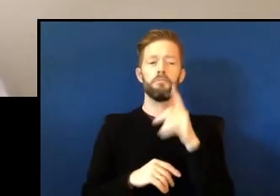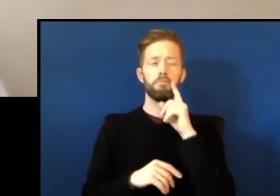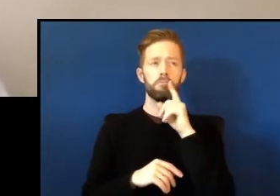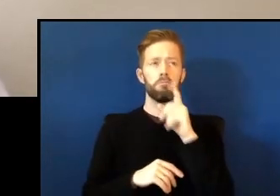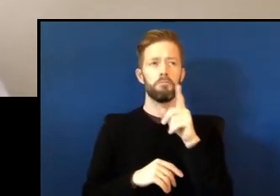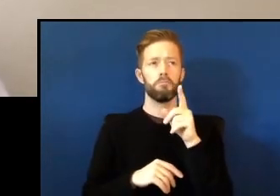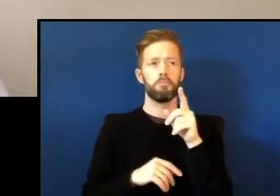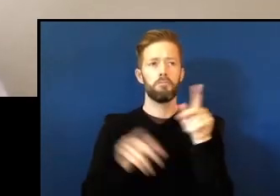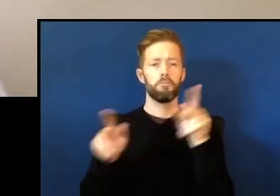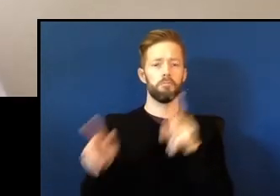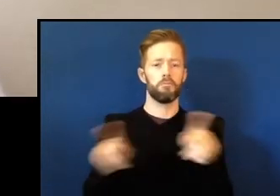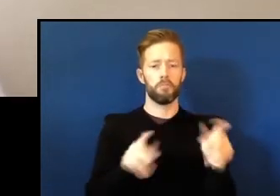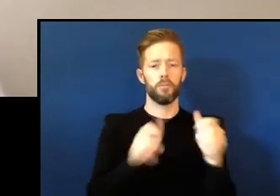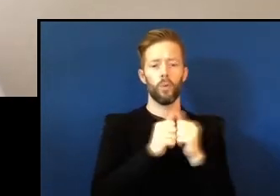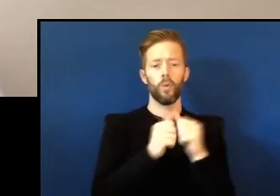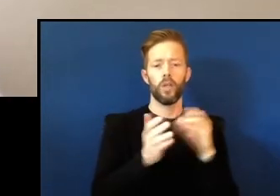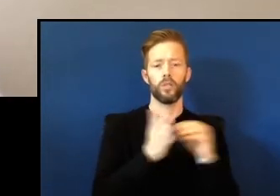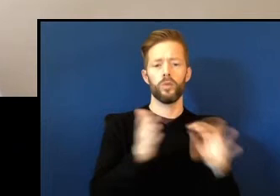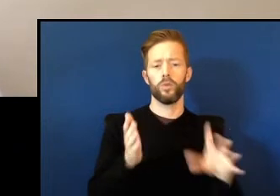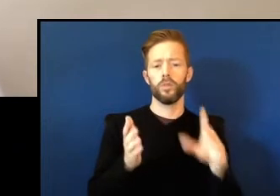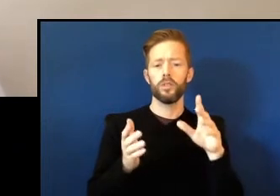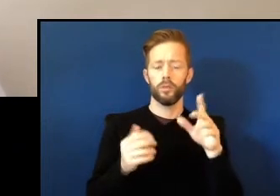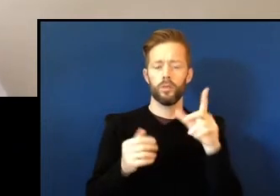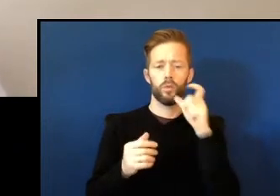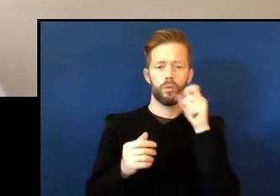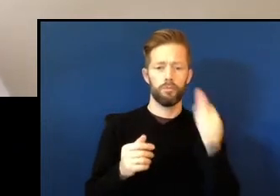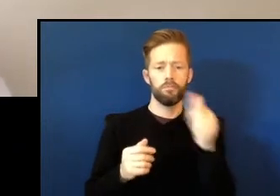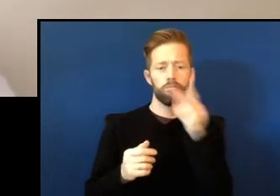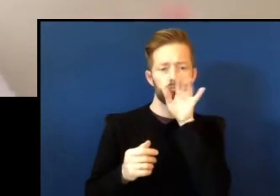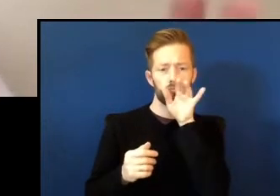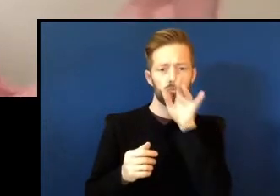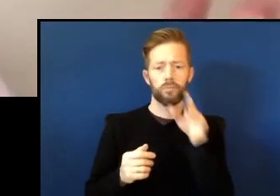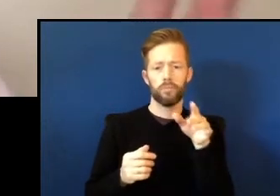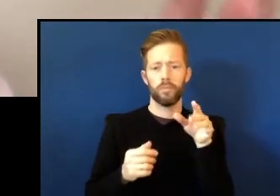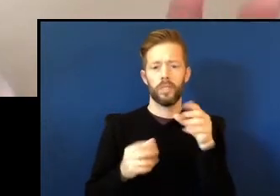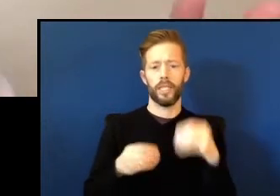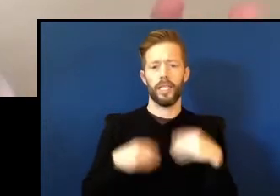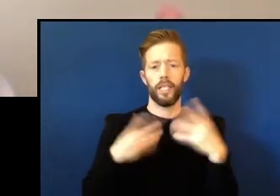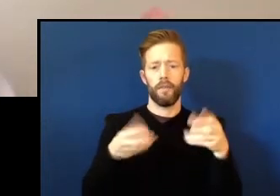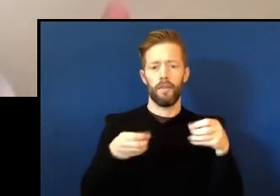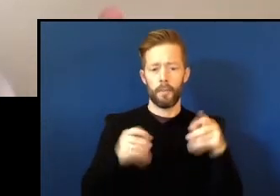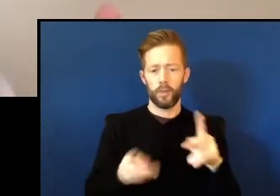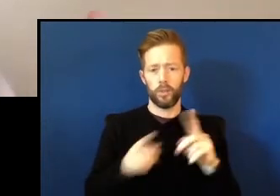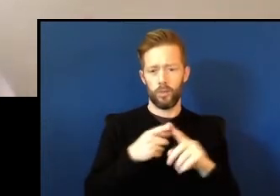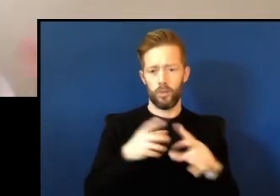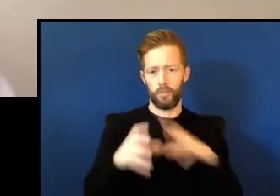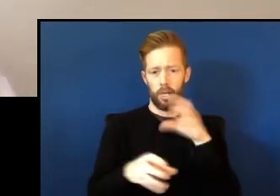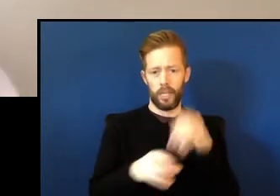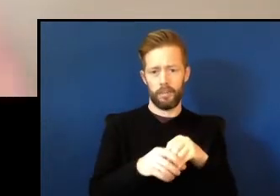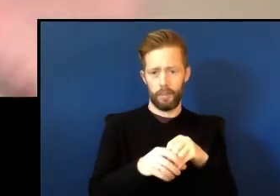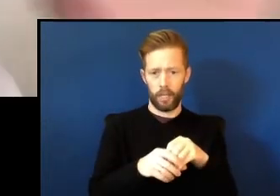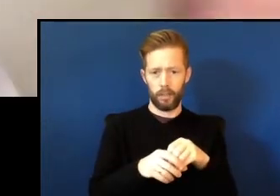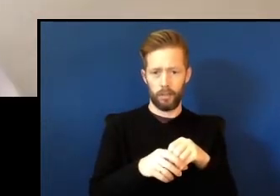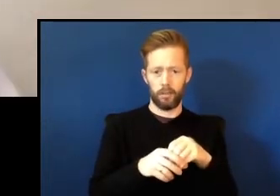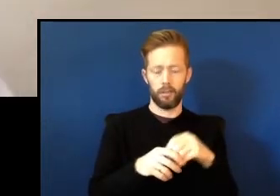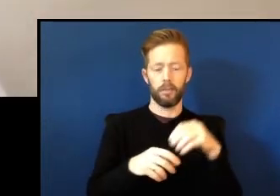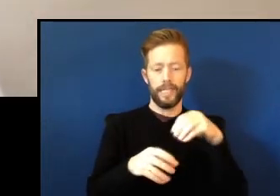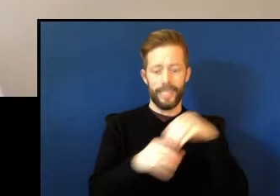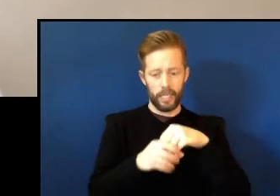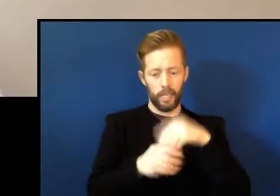same lines that I use with my verbal students in terms of giving them the opportunity to participate in the